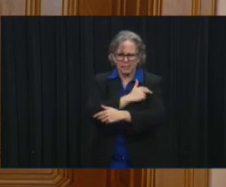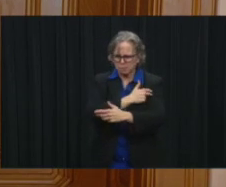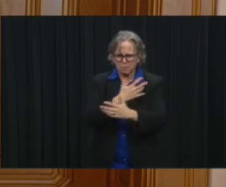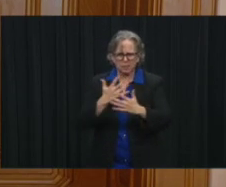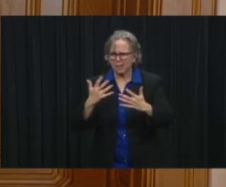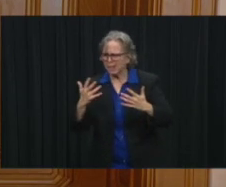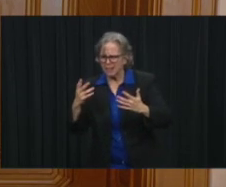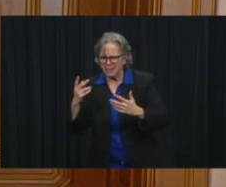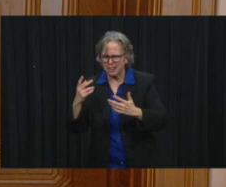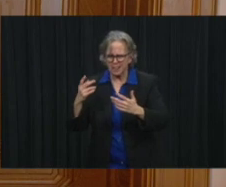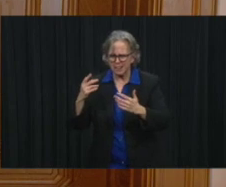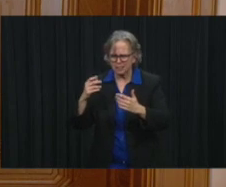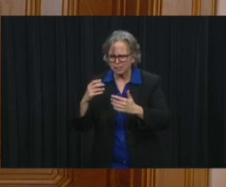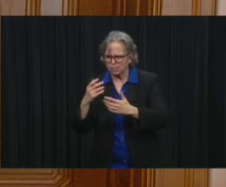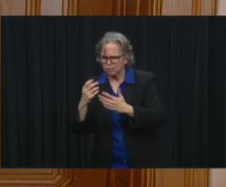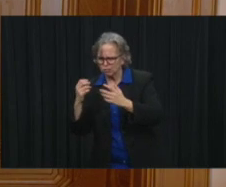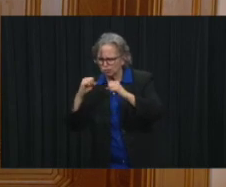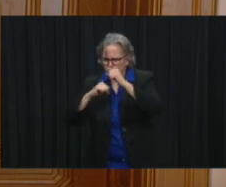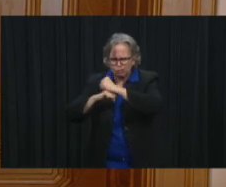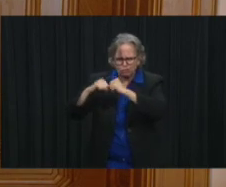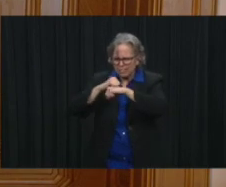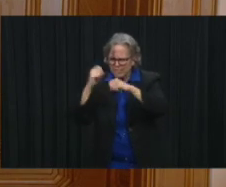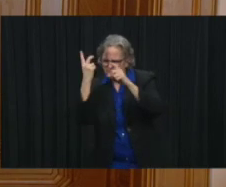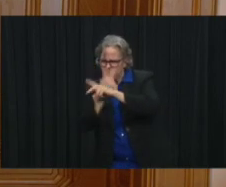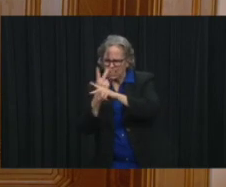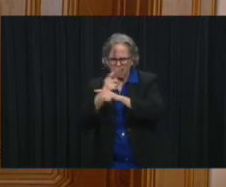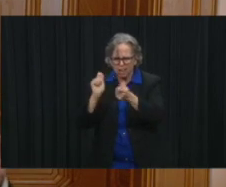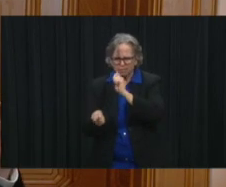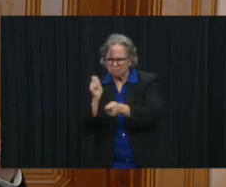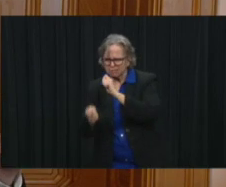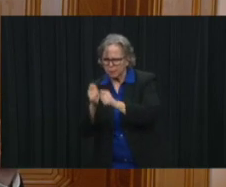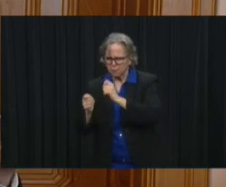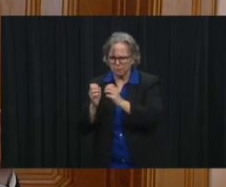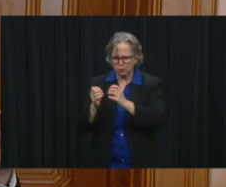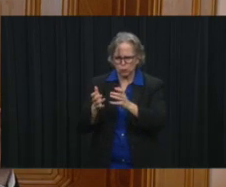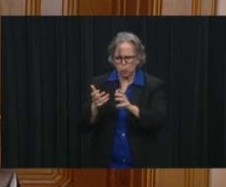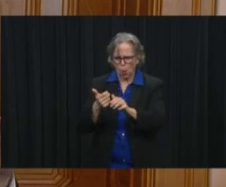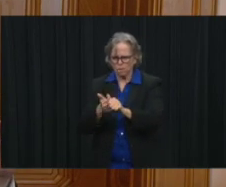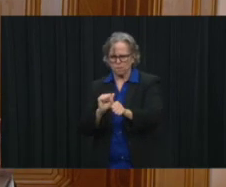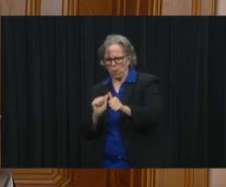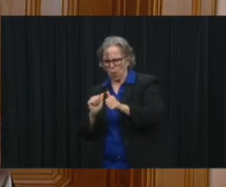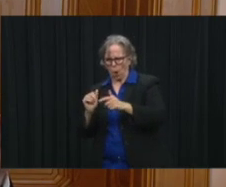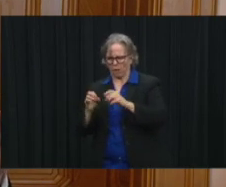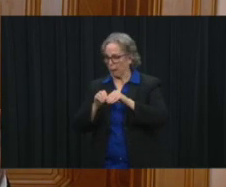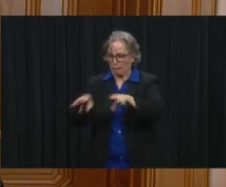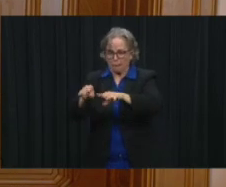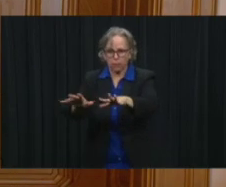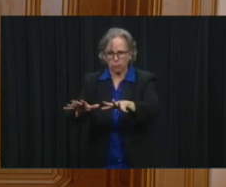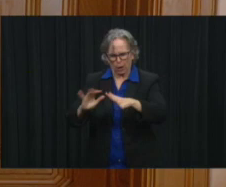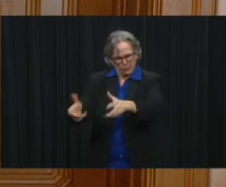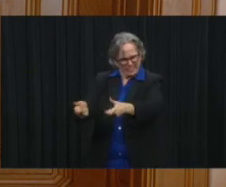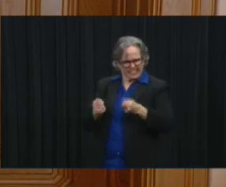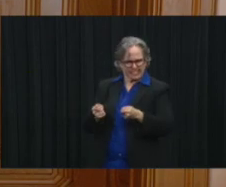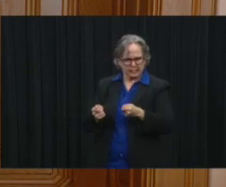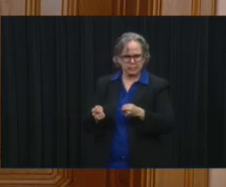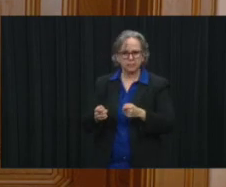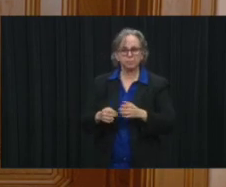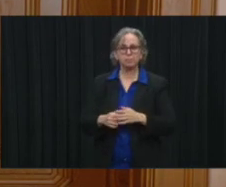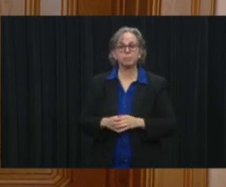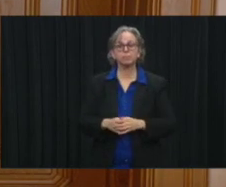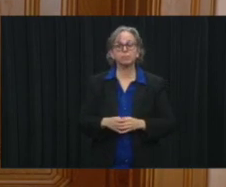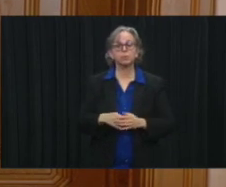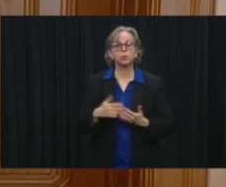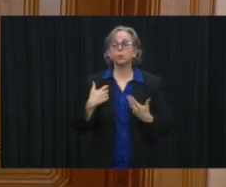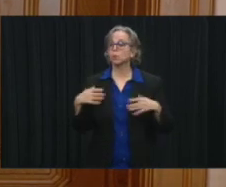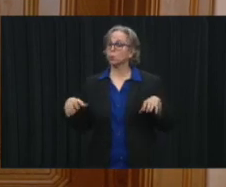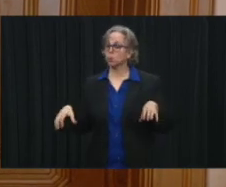to where we need to be. So again, two variables. One is what we're doing, and the other is how